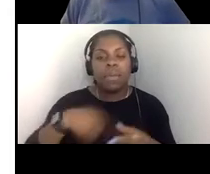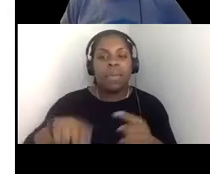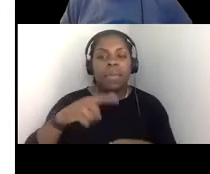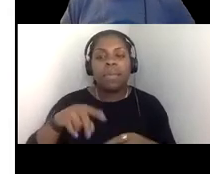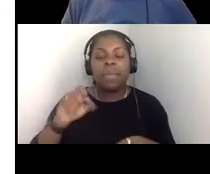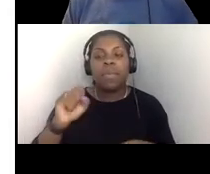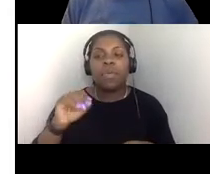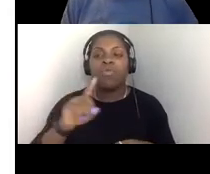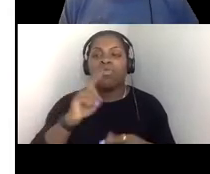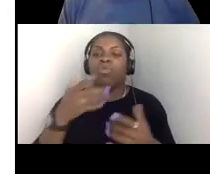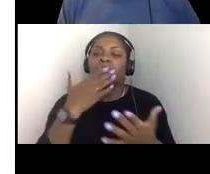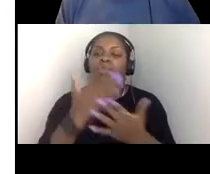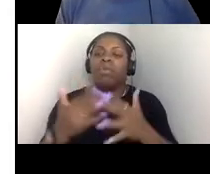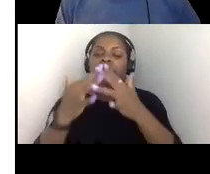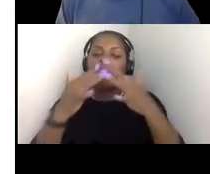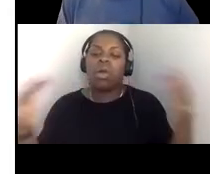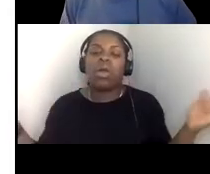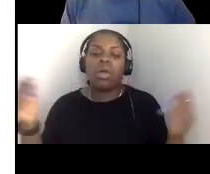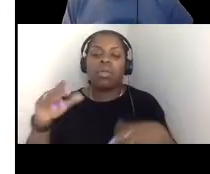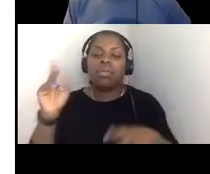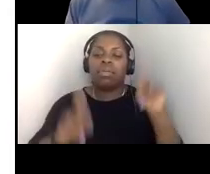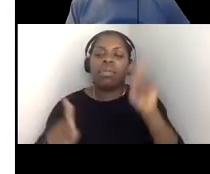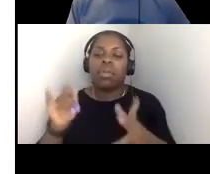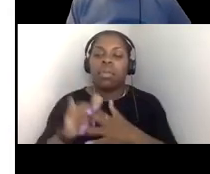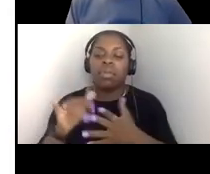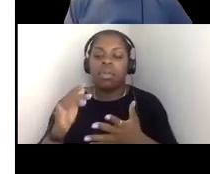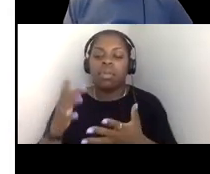quite a good variety of people from different parts of the